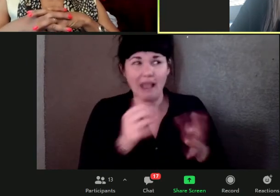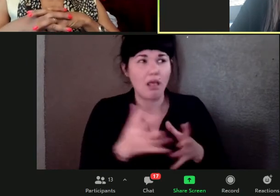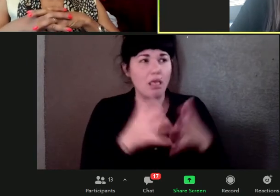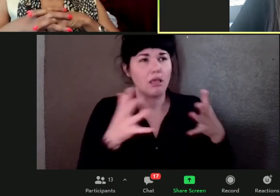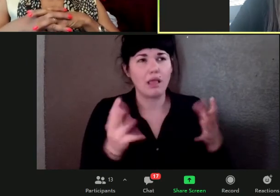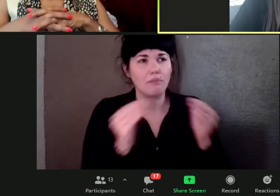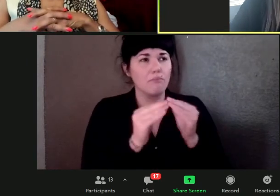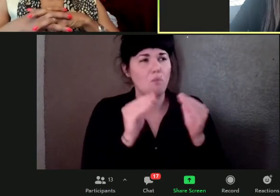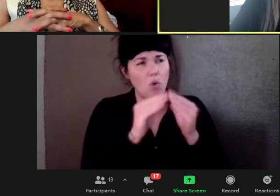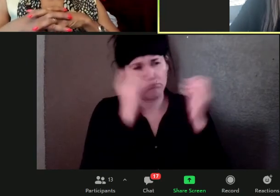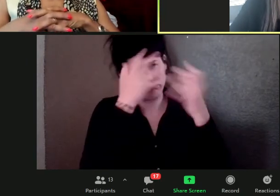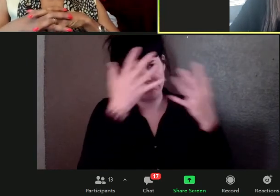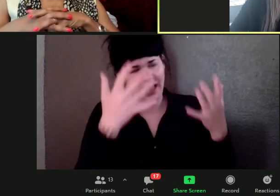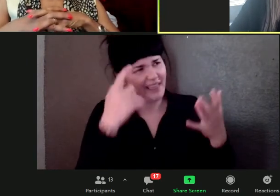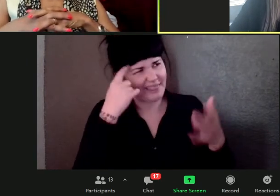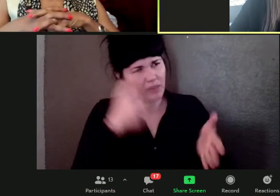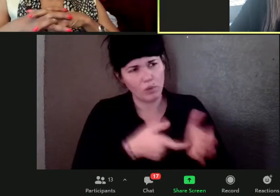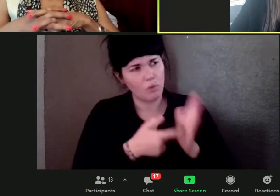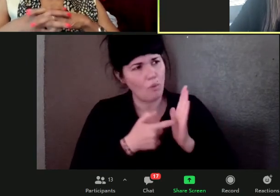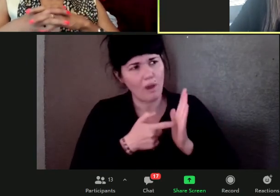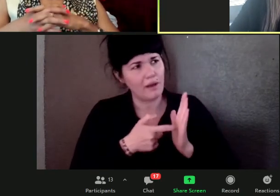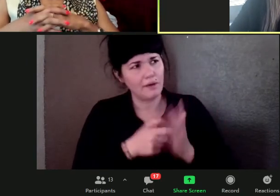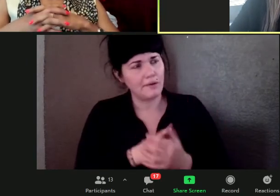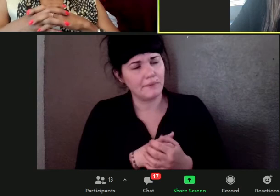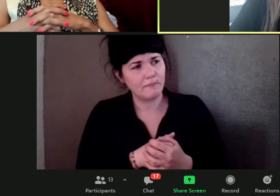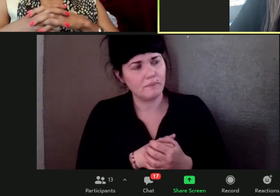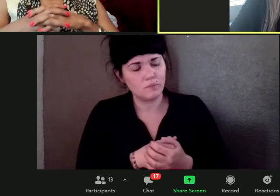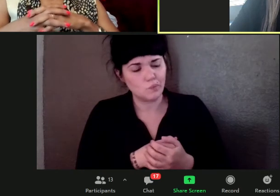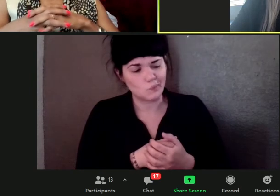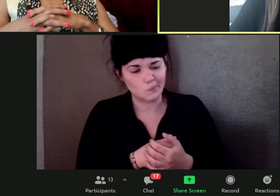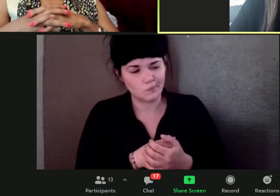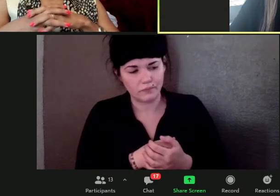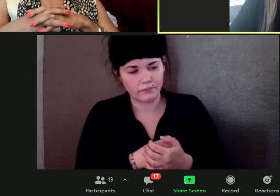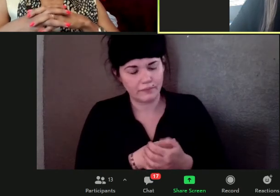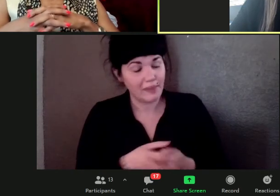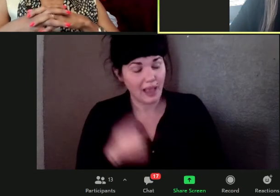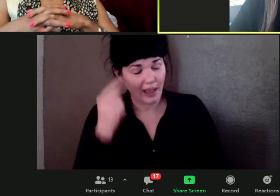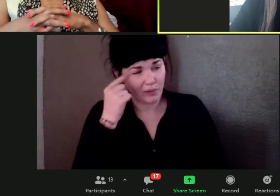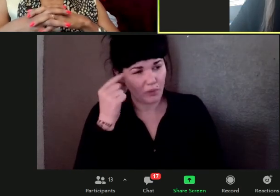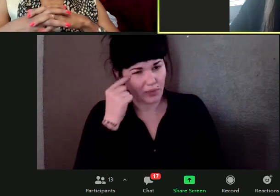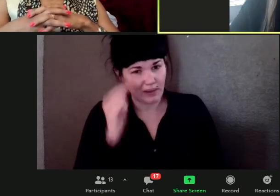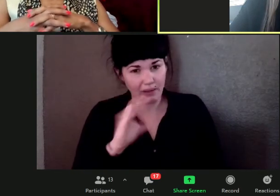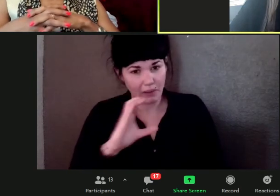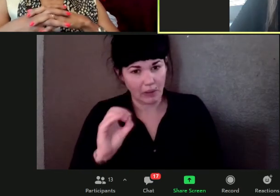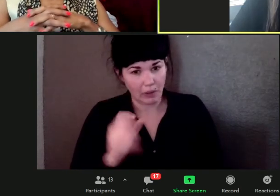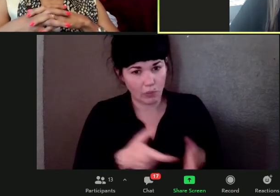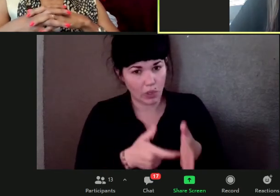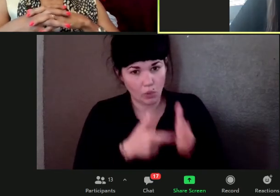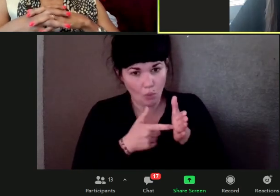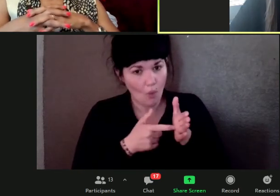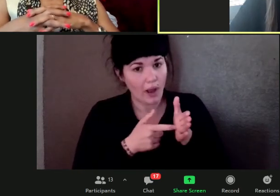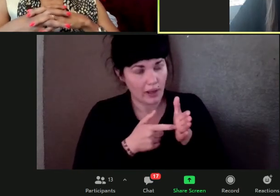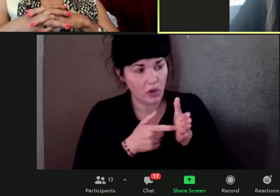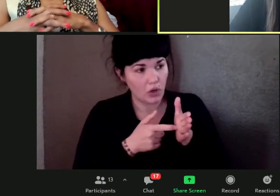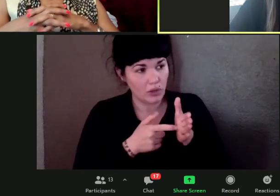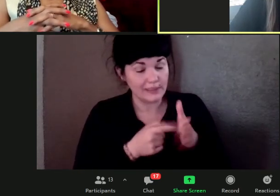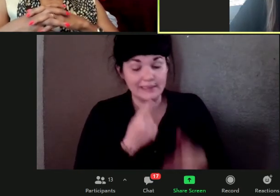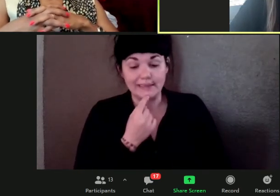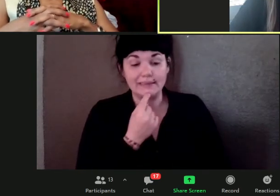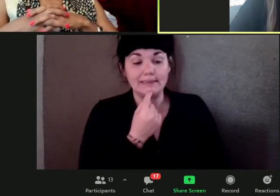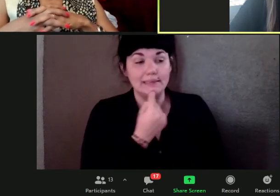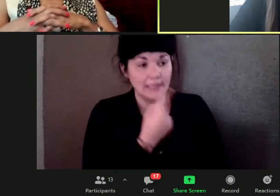I don't believe that I don't think that employers are required to say, hey, percentage of the